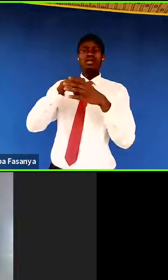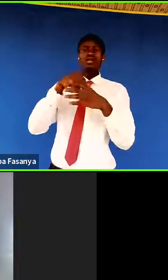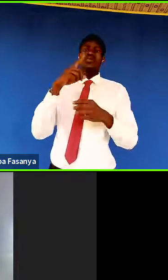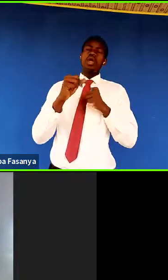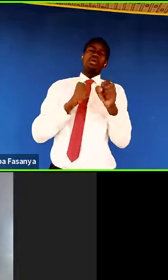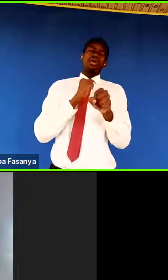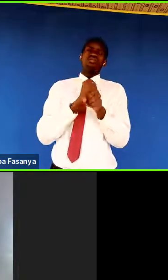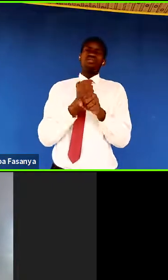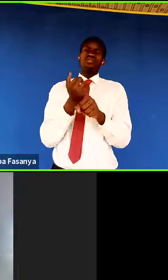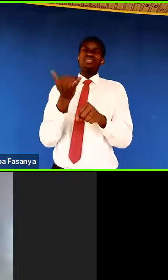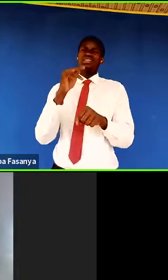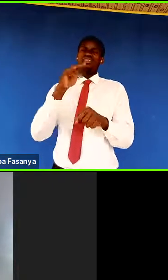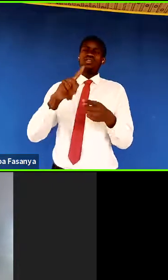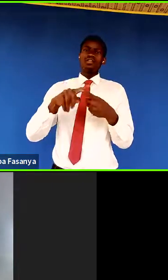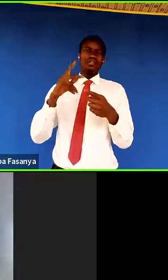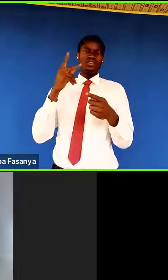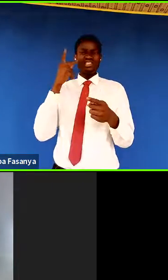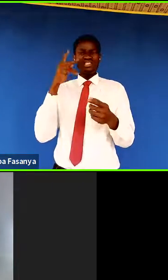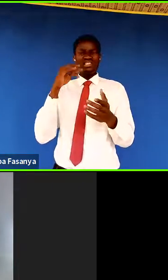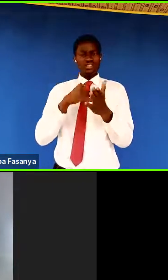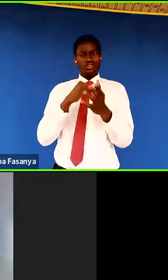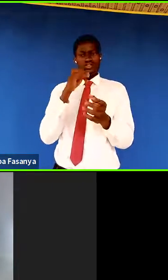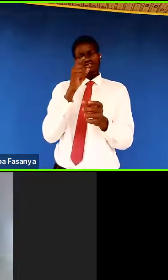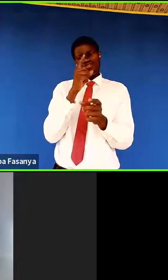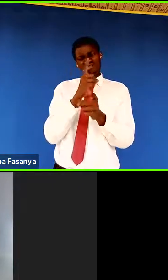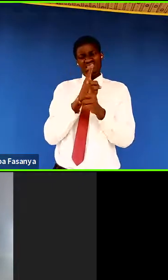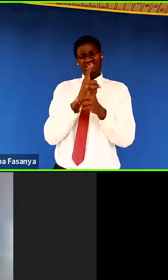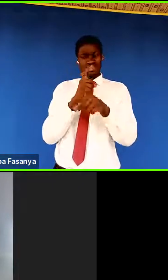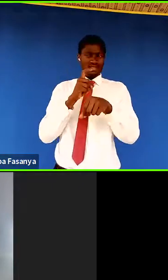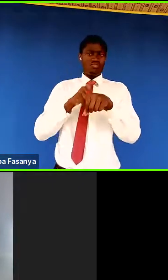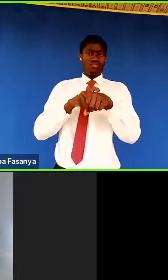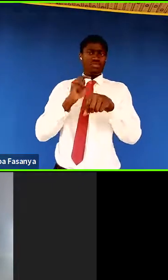moment that will come. And for unexplained